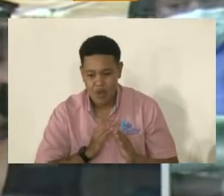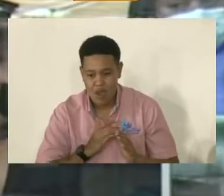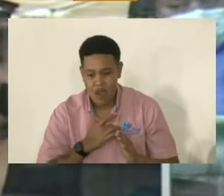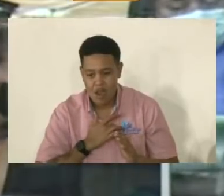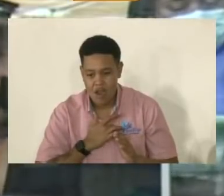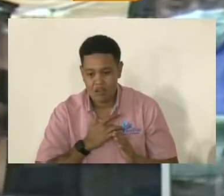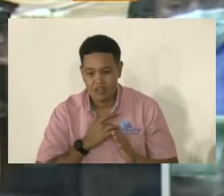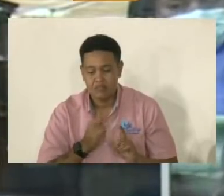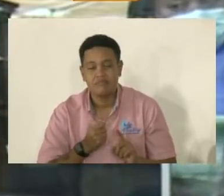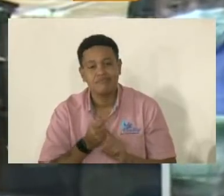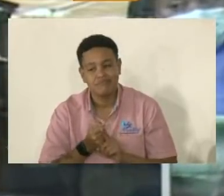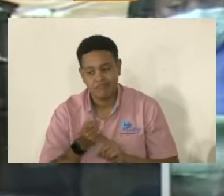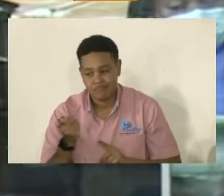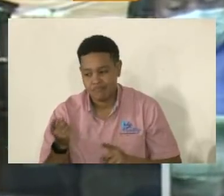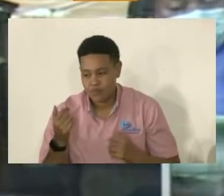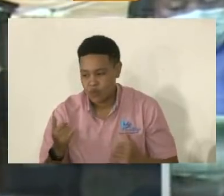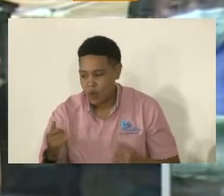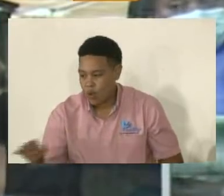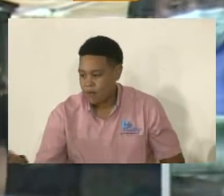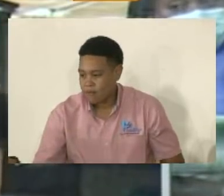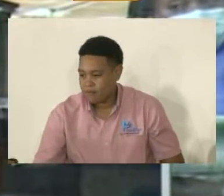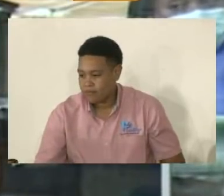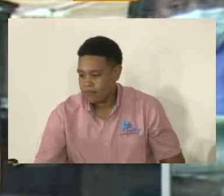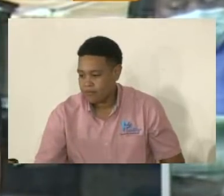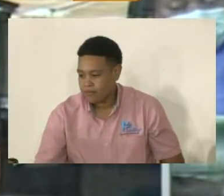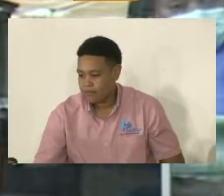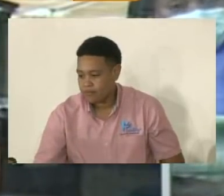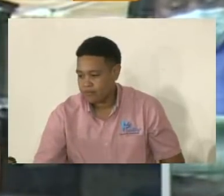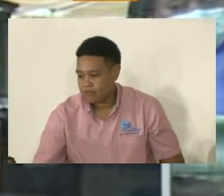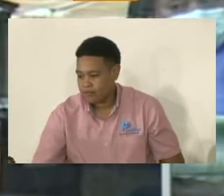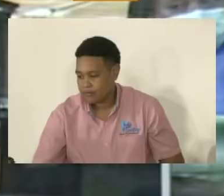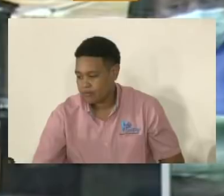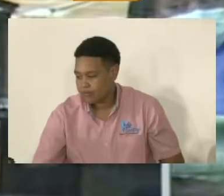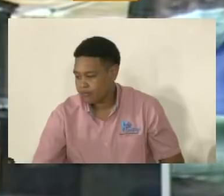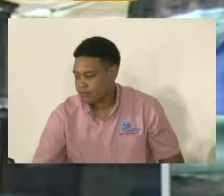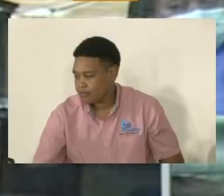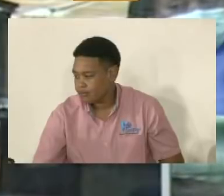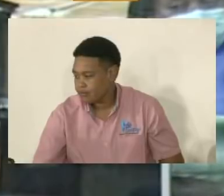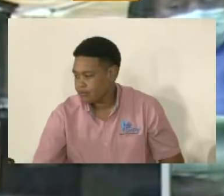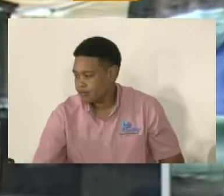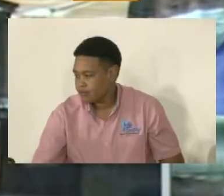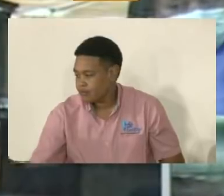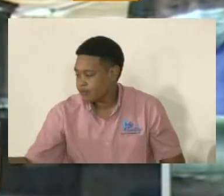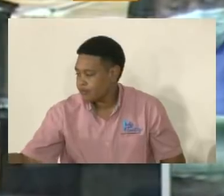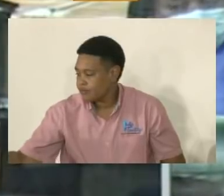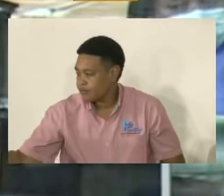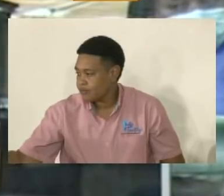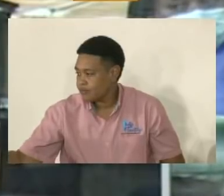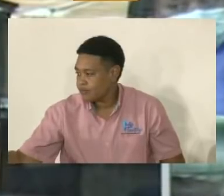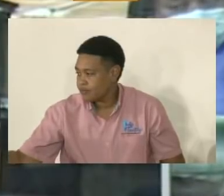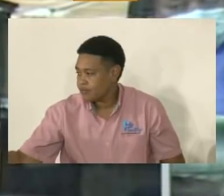her. I also know that she would allow me to say,